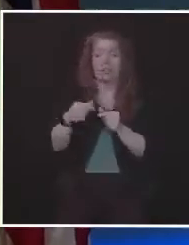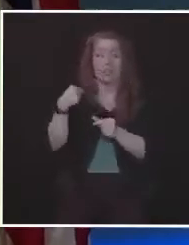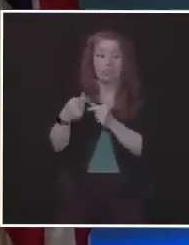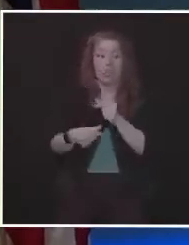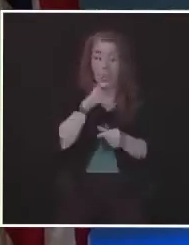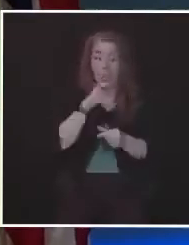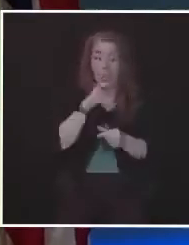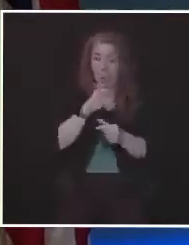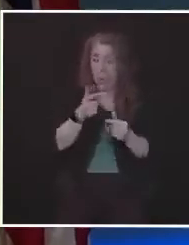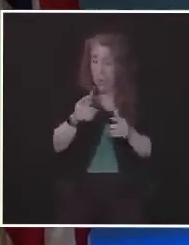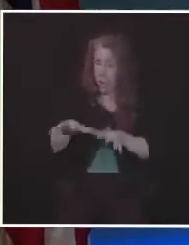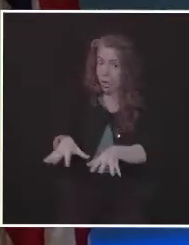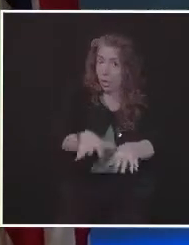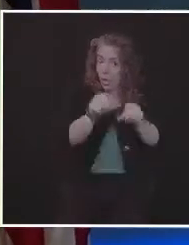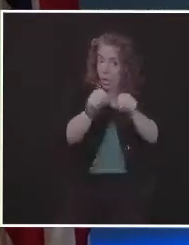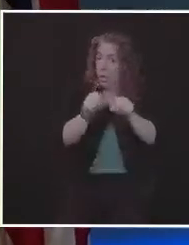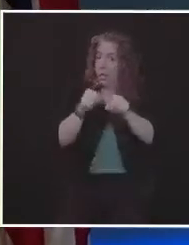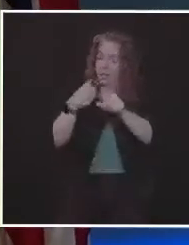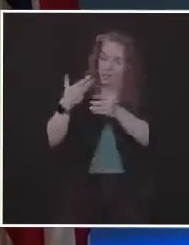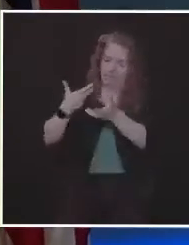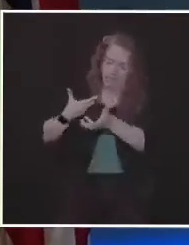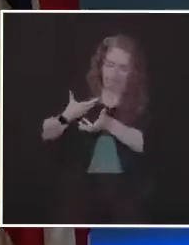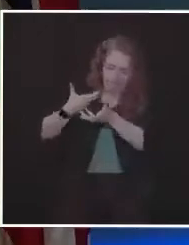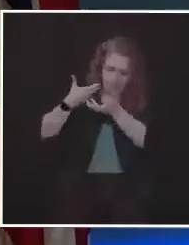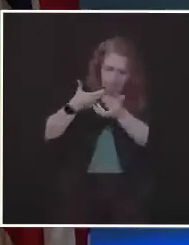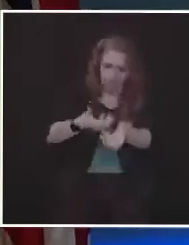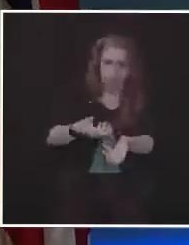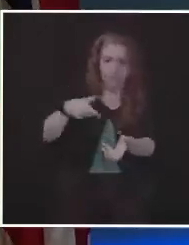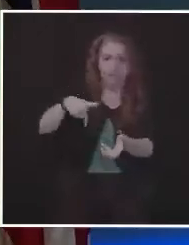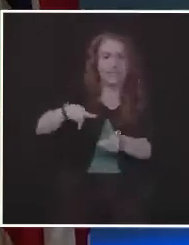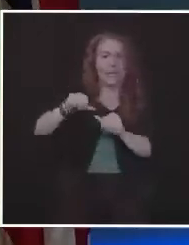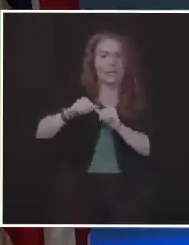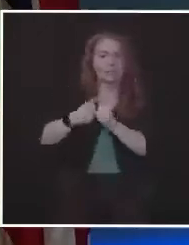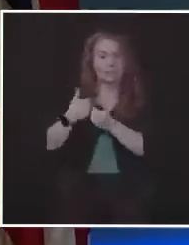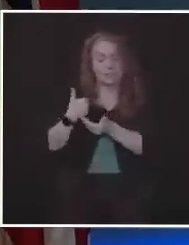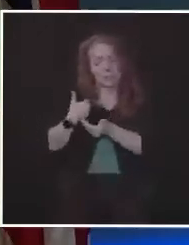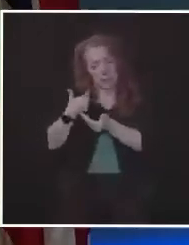inherit this agency with brimming optimism.